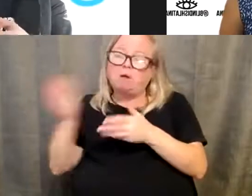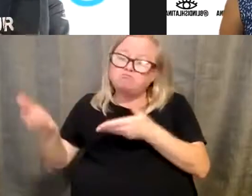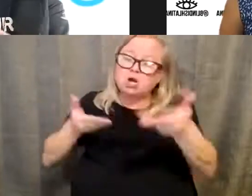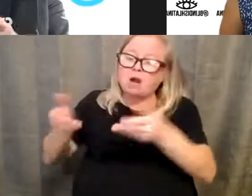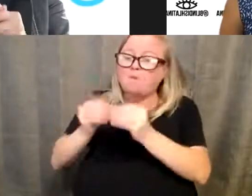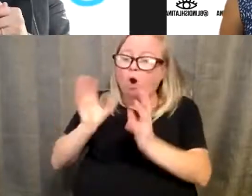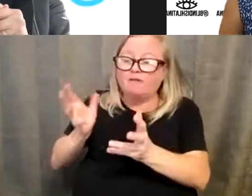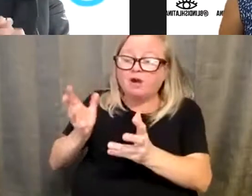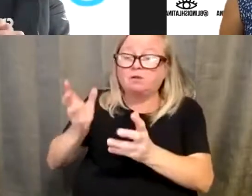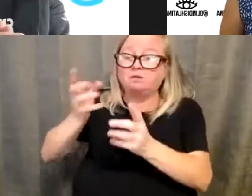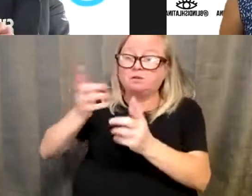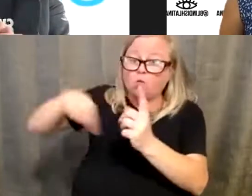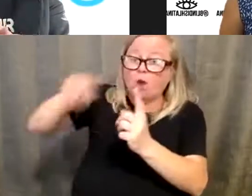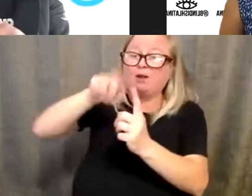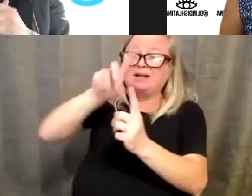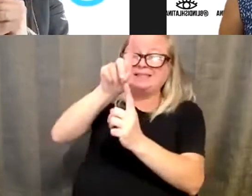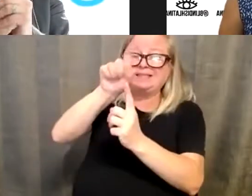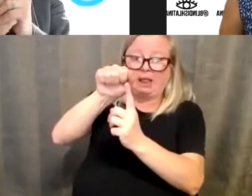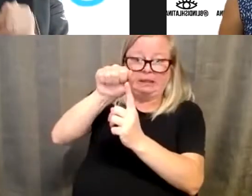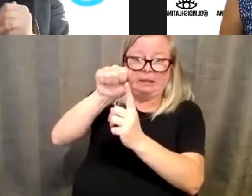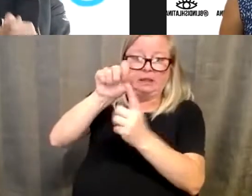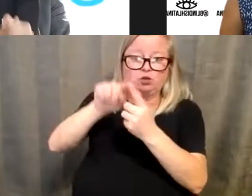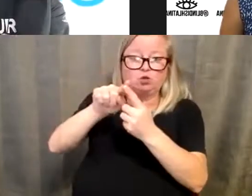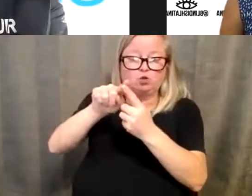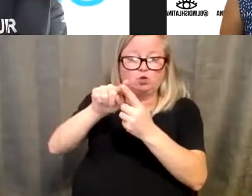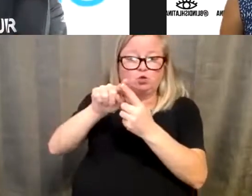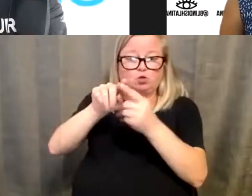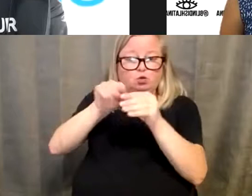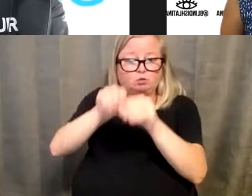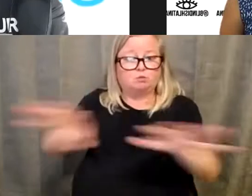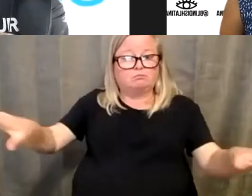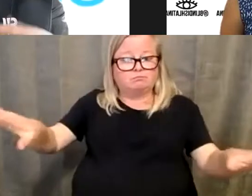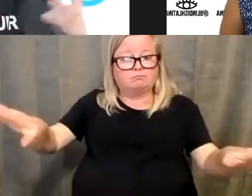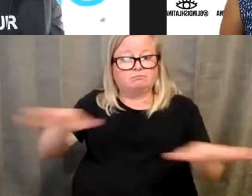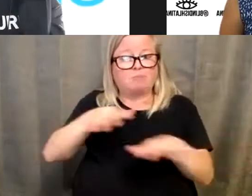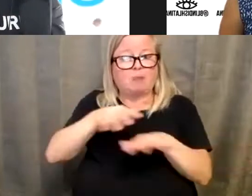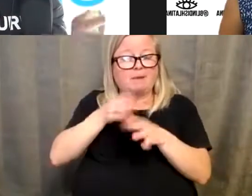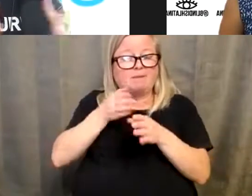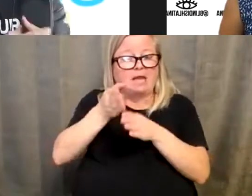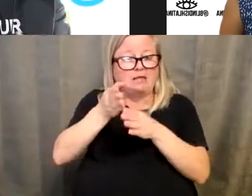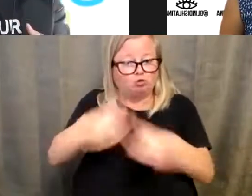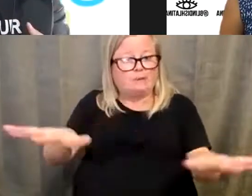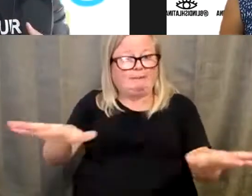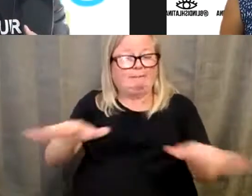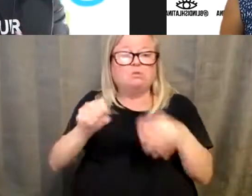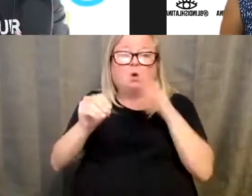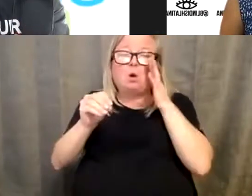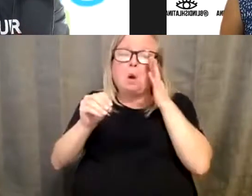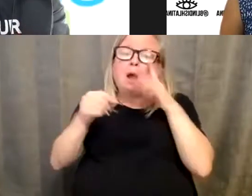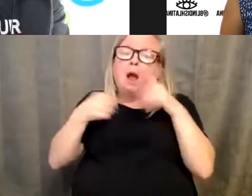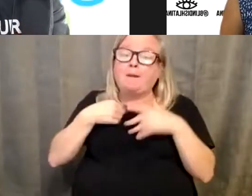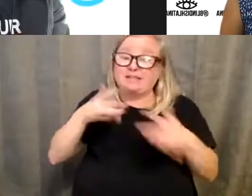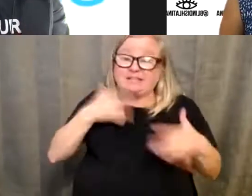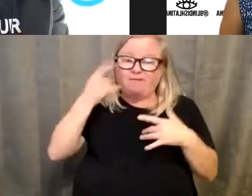disability to the mainstream. So I am really, really excited for the future that we are going to